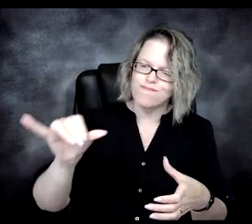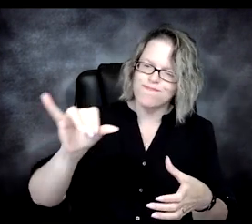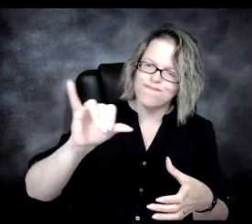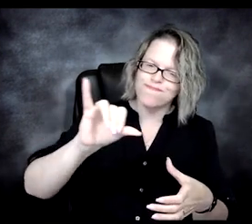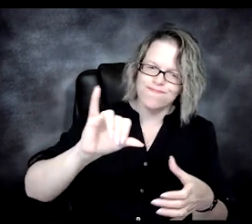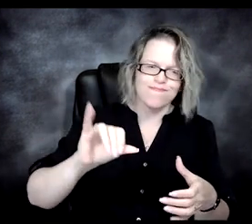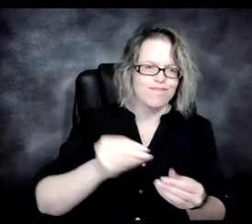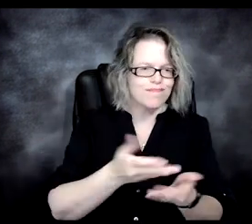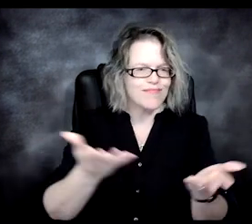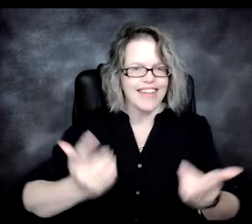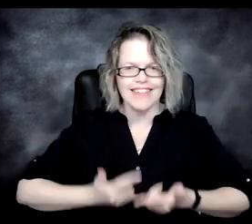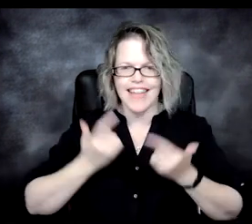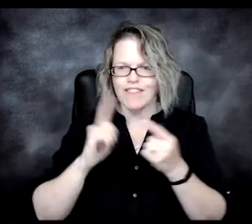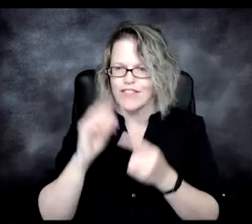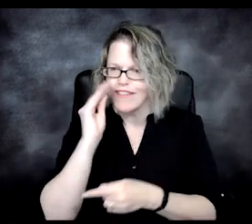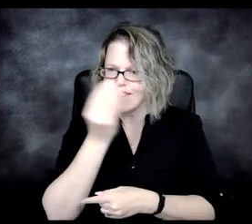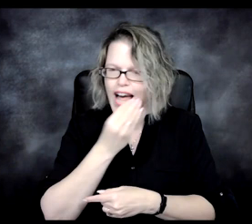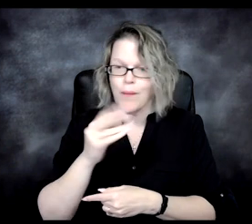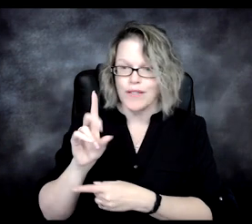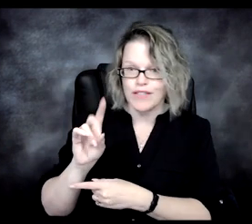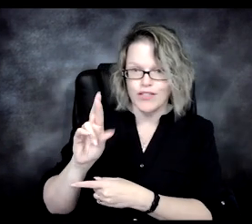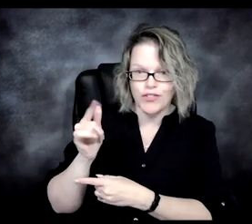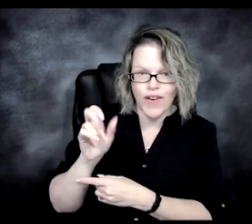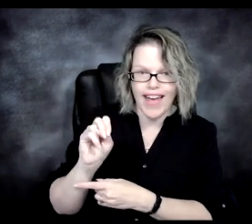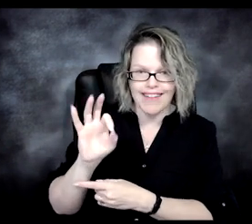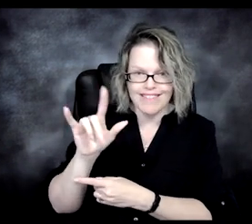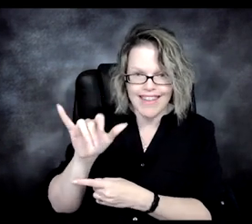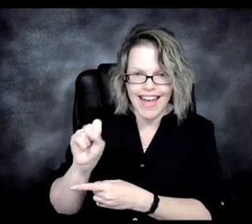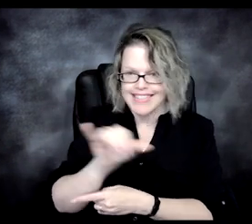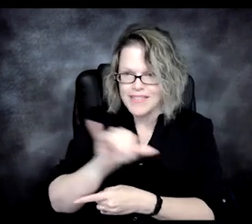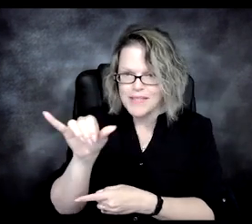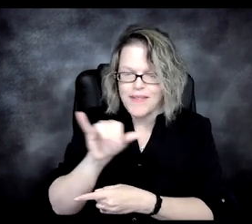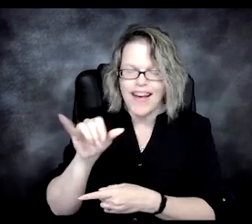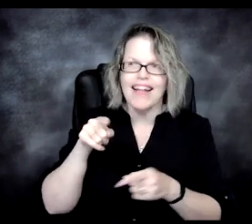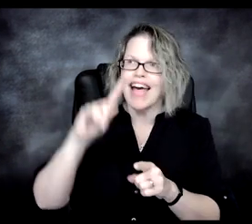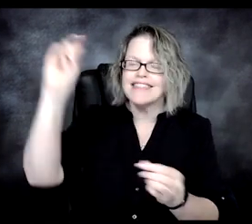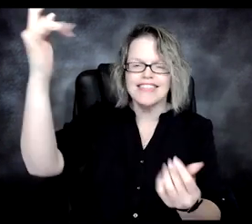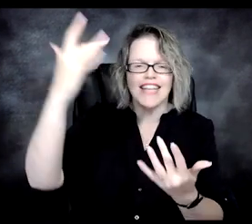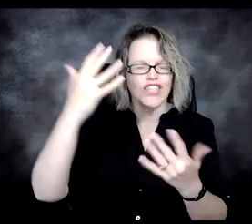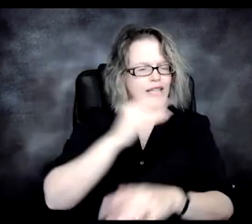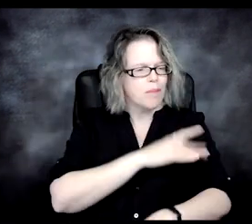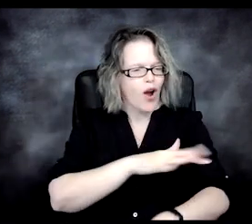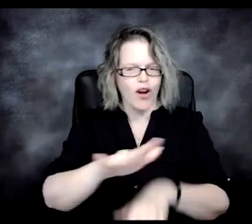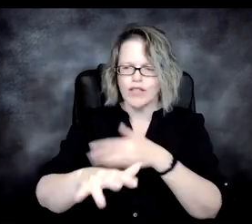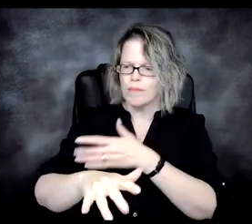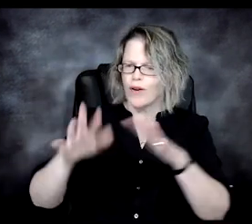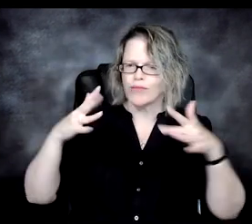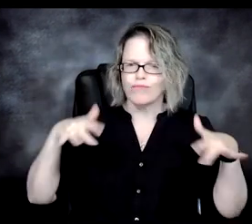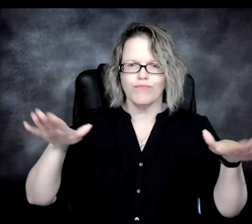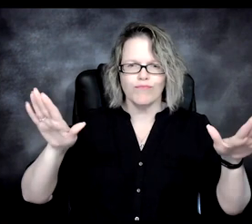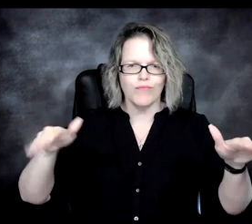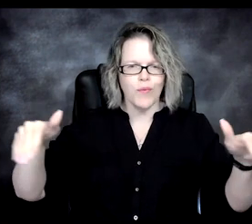bringing life to the flowers and to the dragonflies as well. As the sunshine sparkles on gossamer